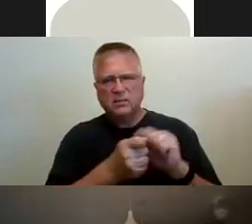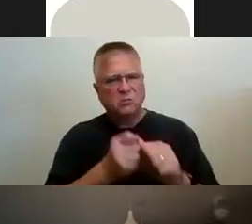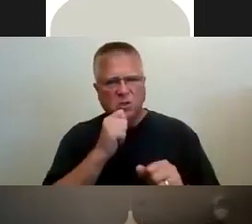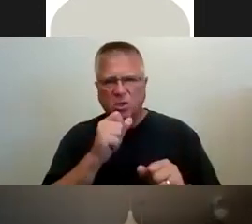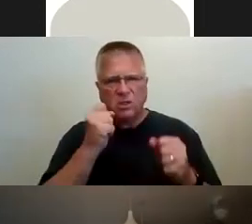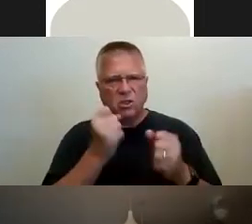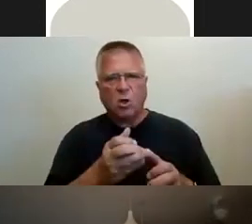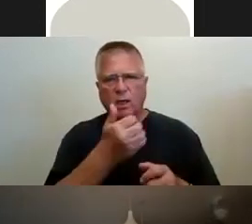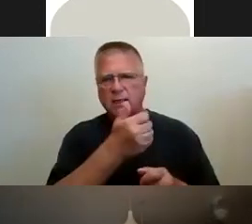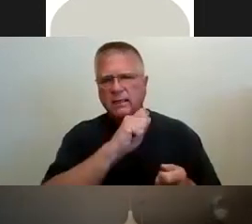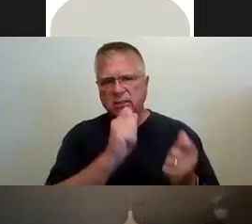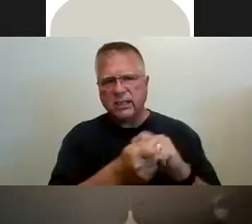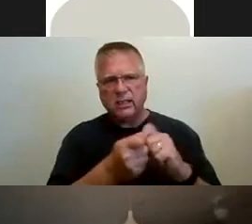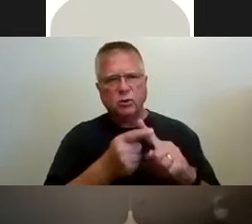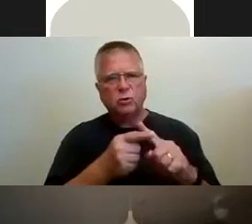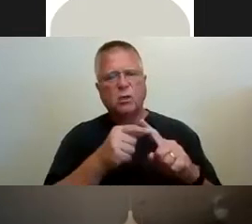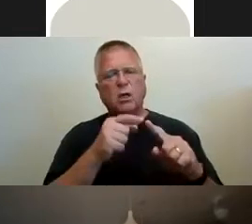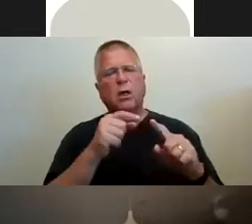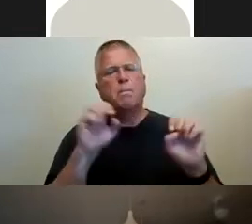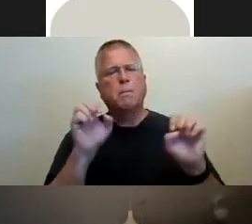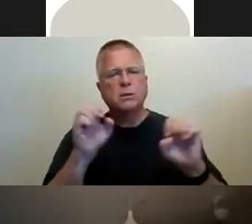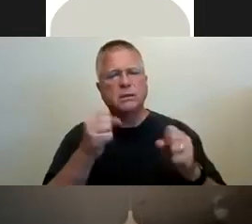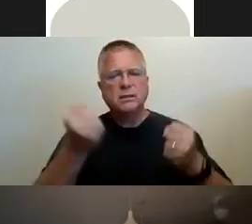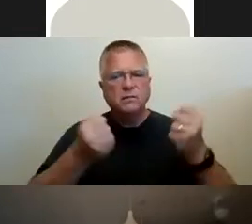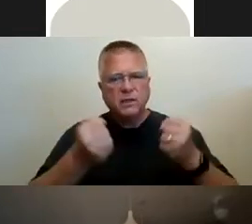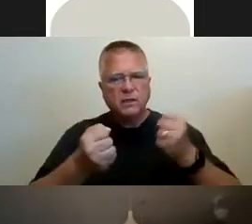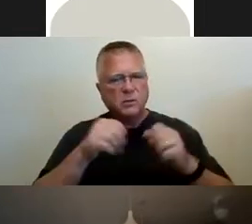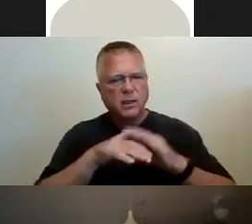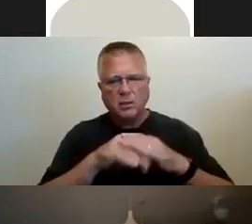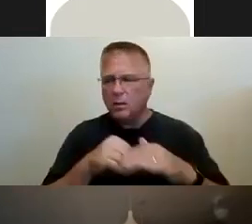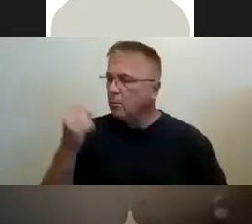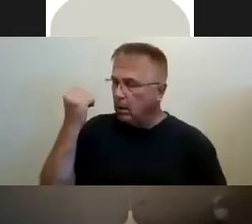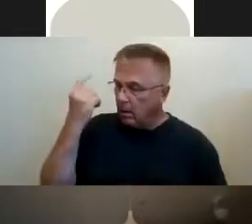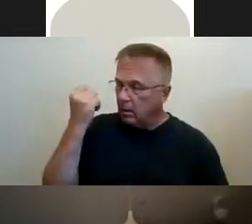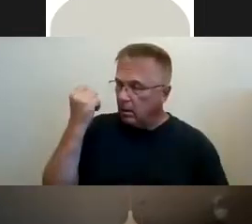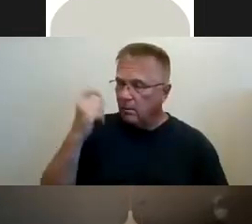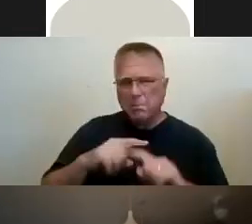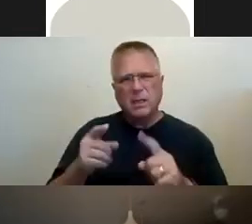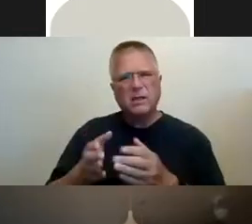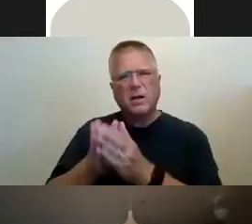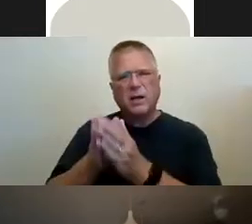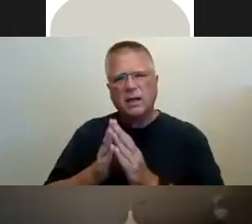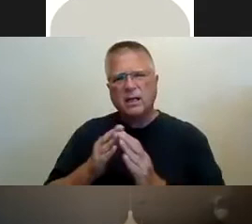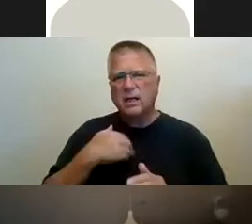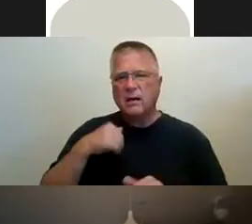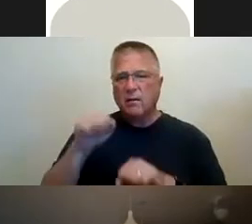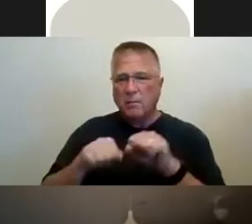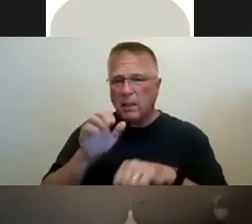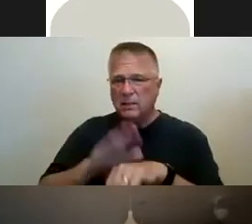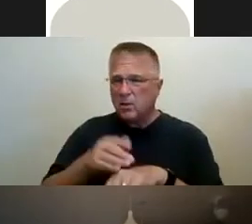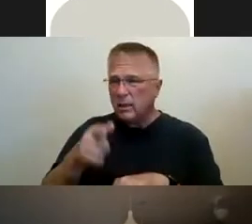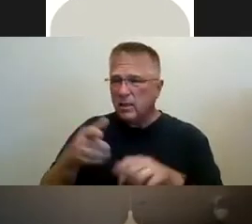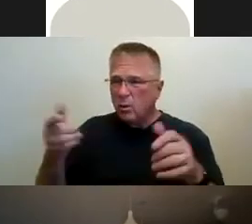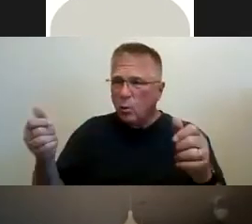changes for emergency vehicle access. I understand, but then you're asking us to have bikes on here